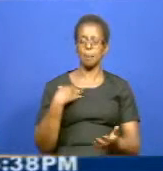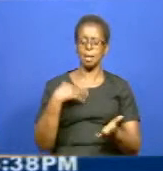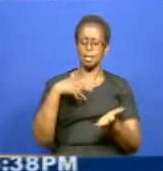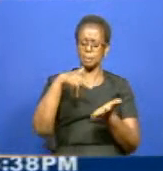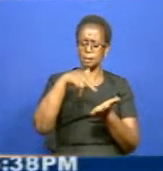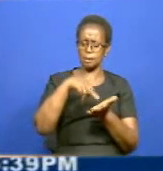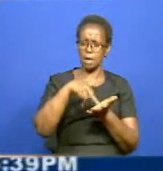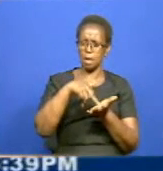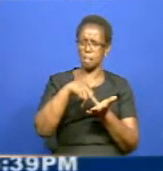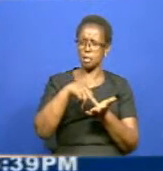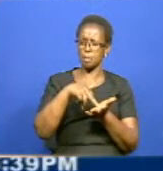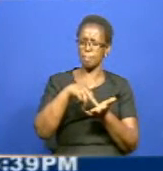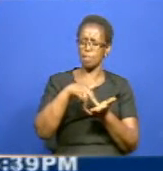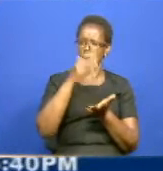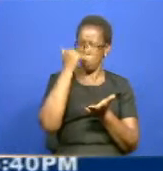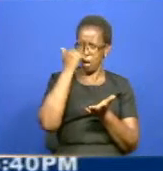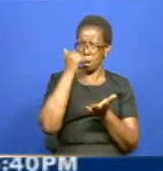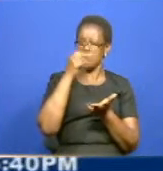Article